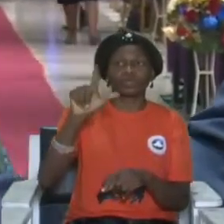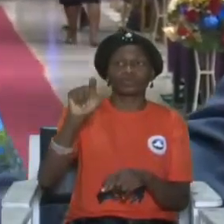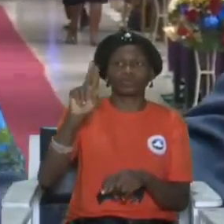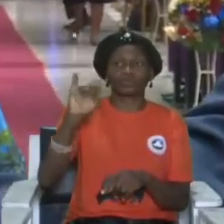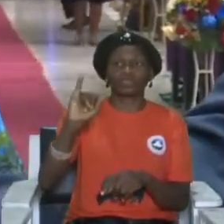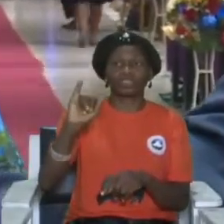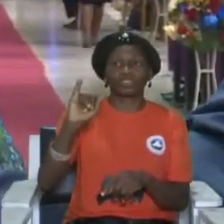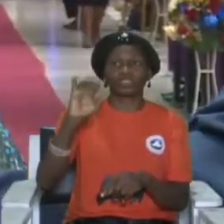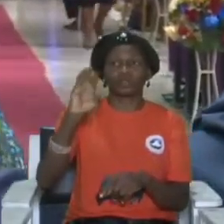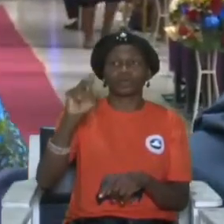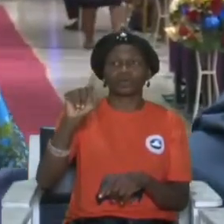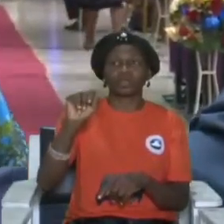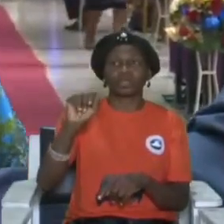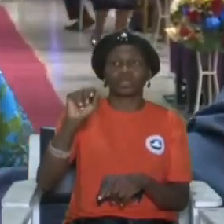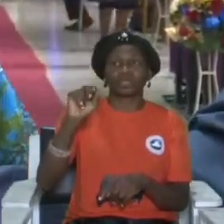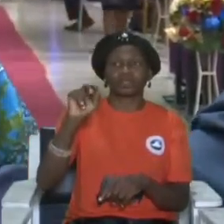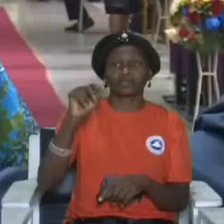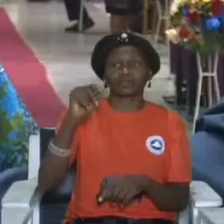Ogun, Gbagan.